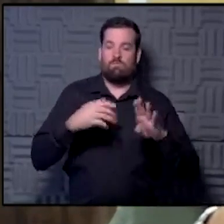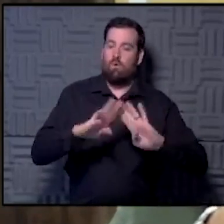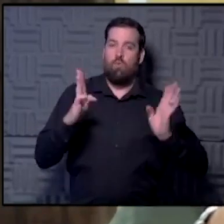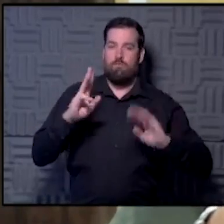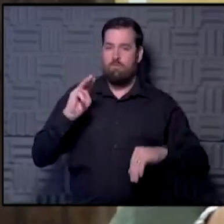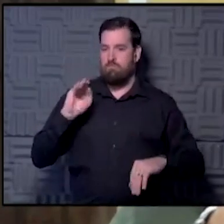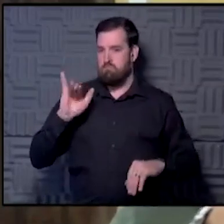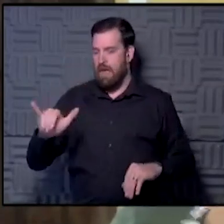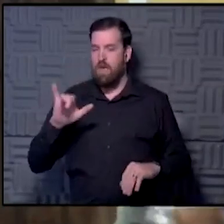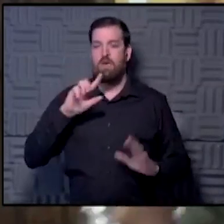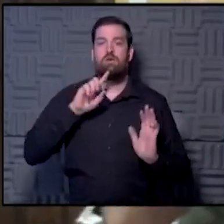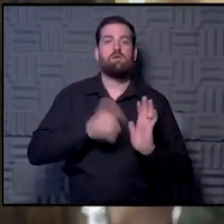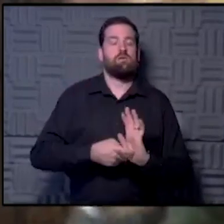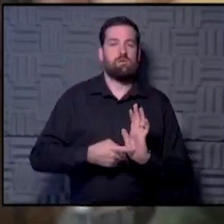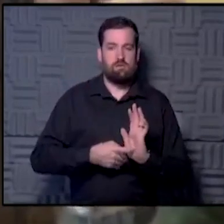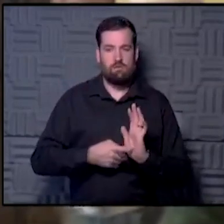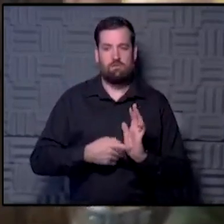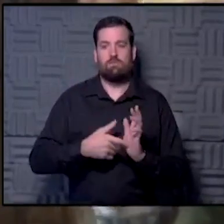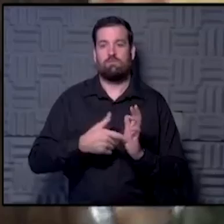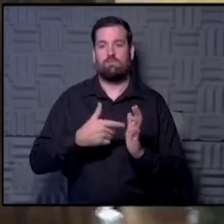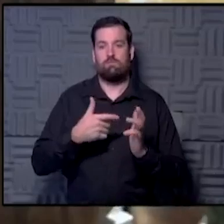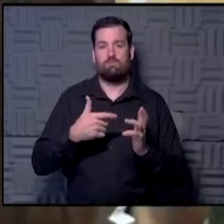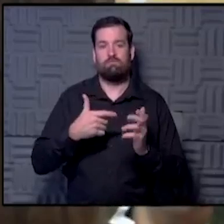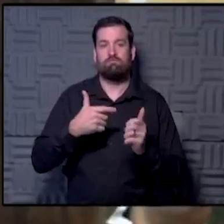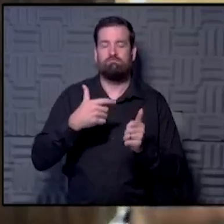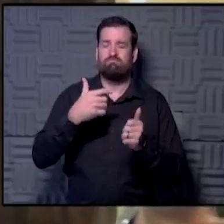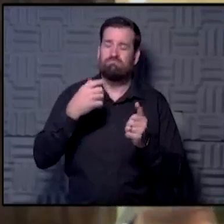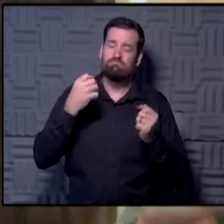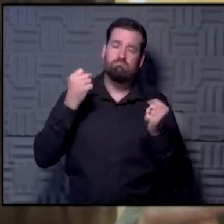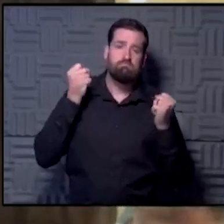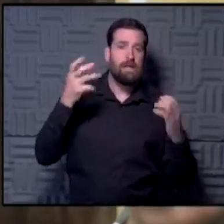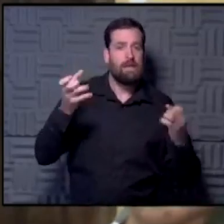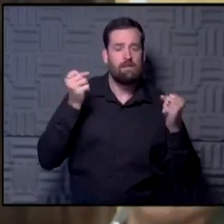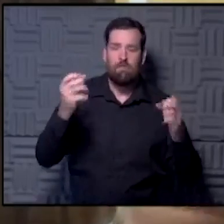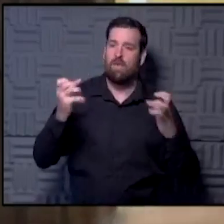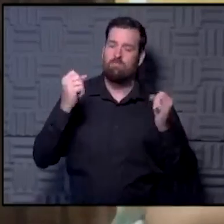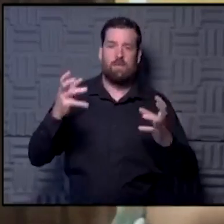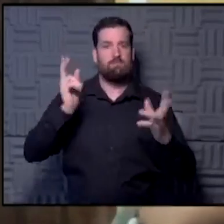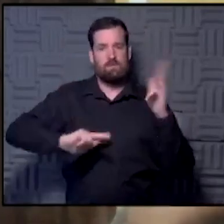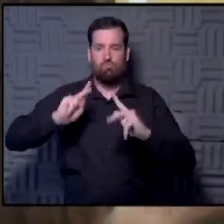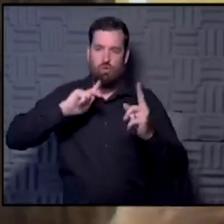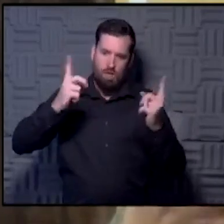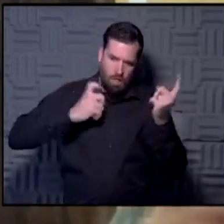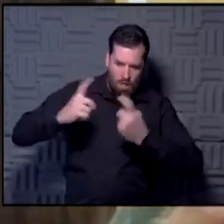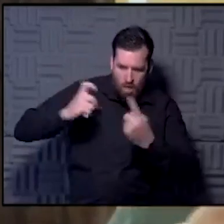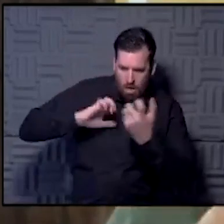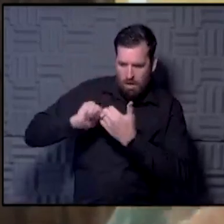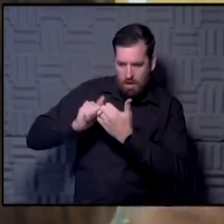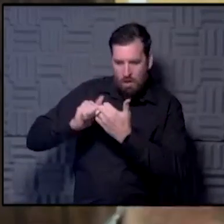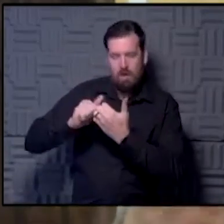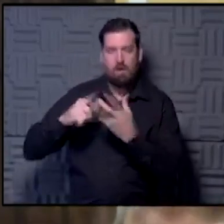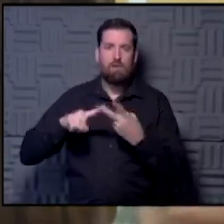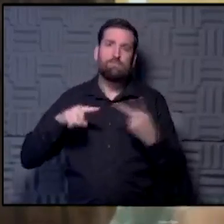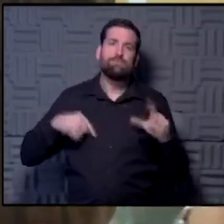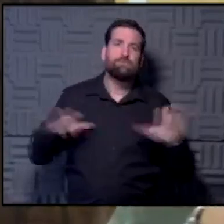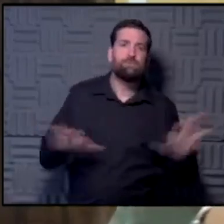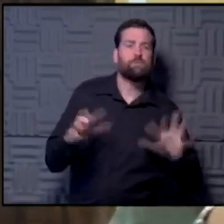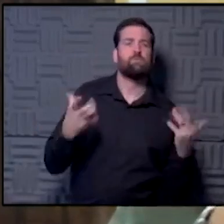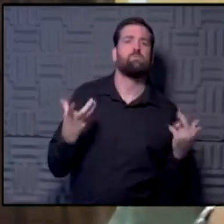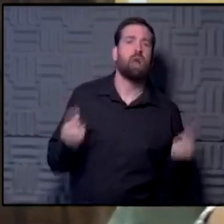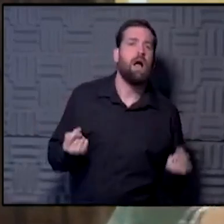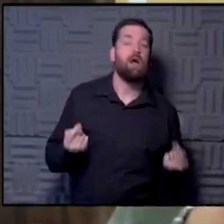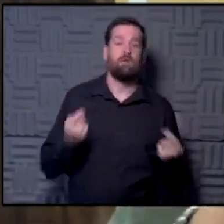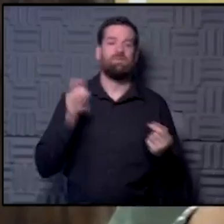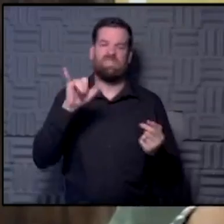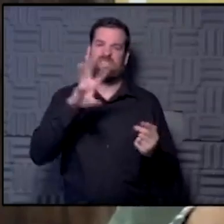we realized very quickly that hundreds of people were asking us about how we're doing it and what we're doing. And so that's why I designed that